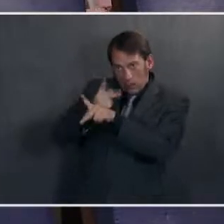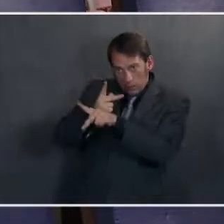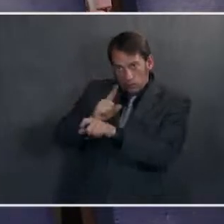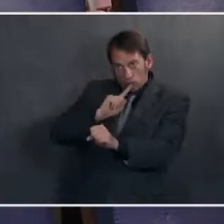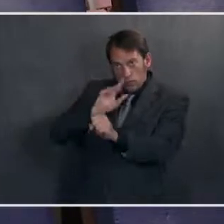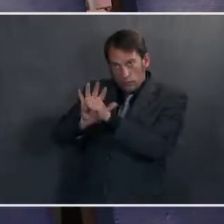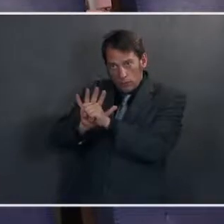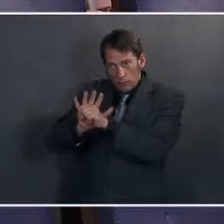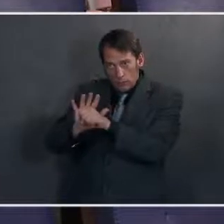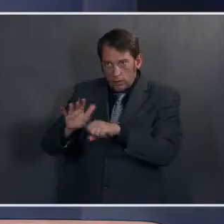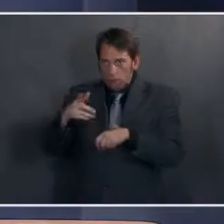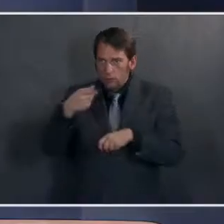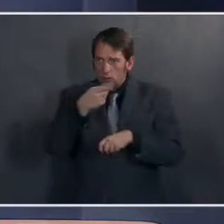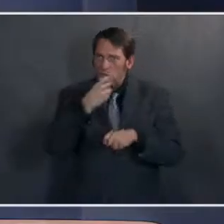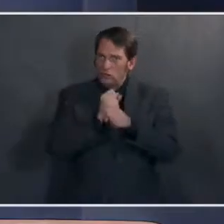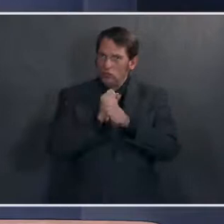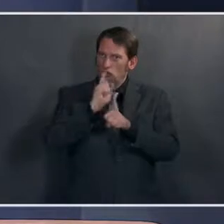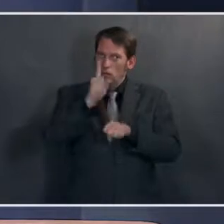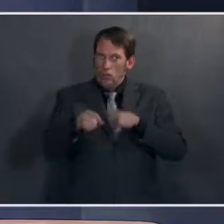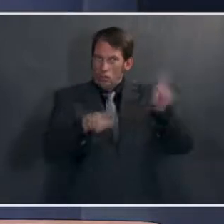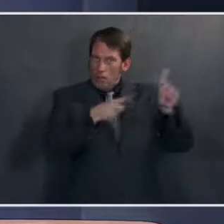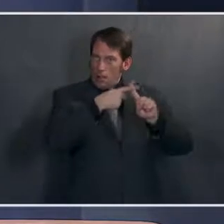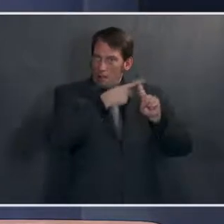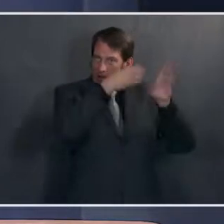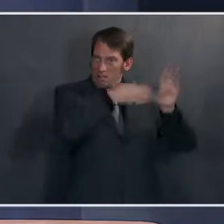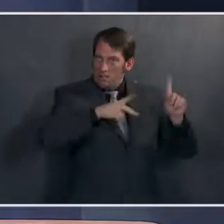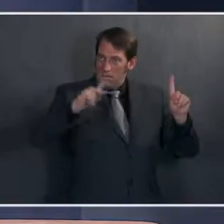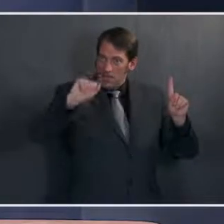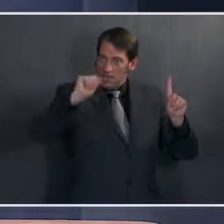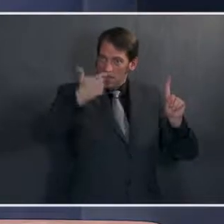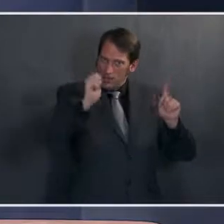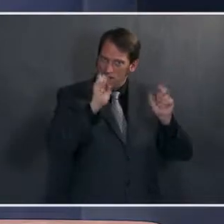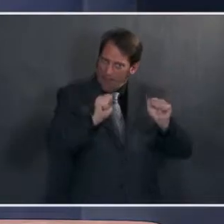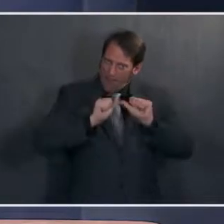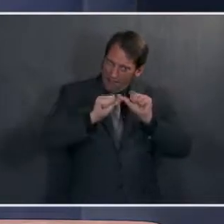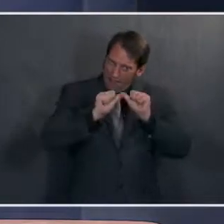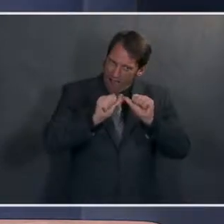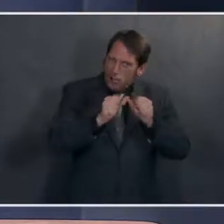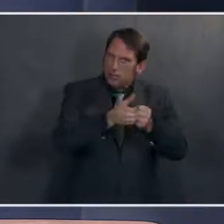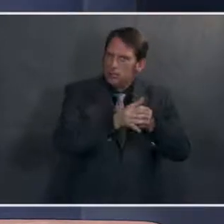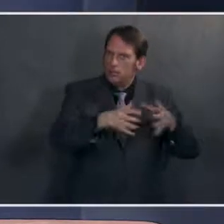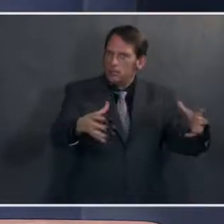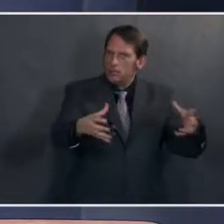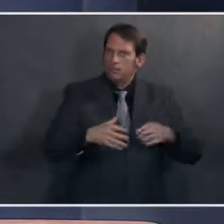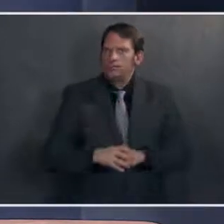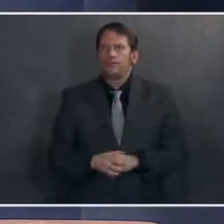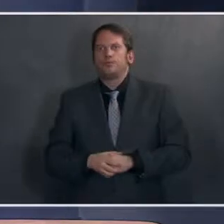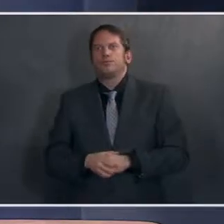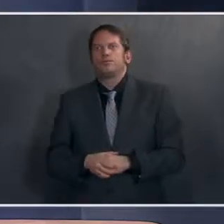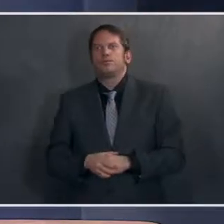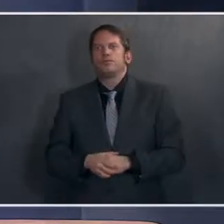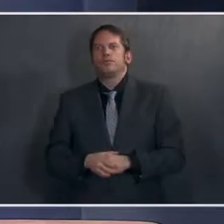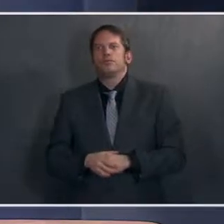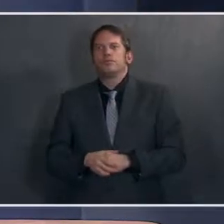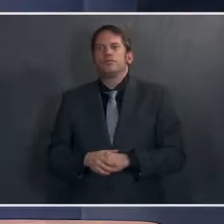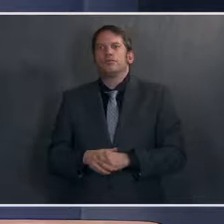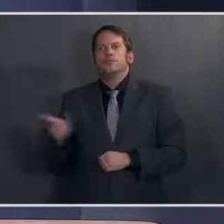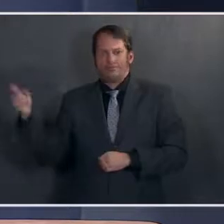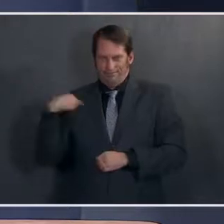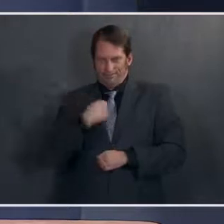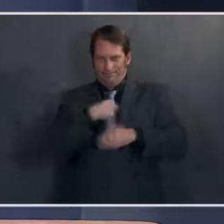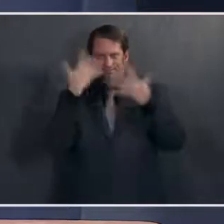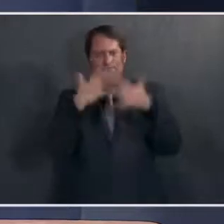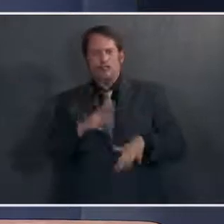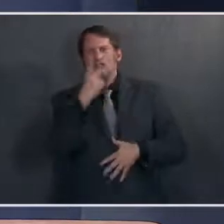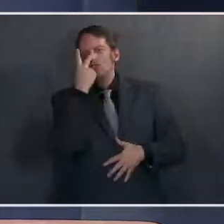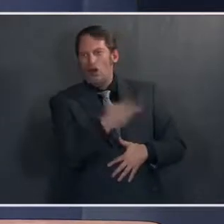to maximize growth? Well, first, on the Penn-Wharton analysis, we've seen that analysis, and I've talked to our economic team